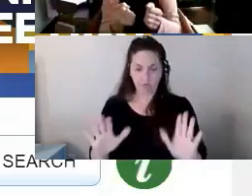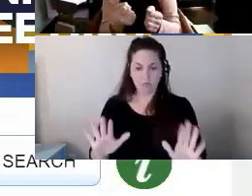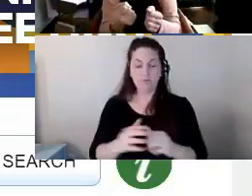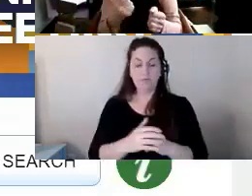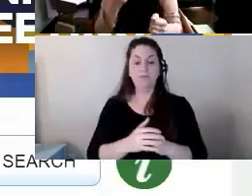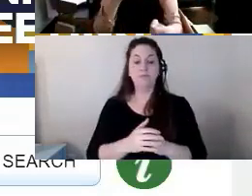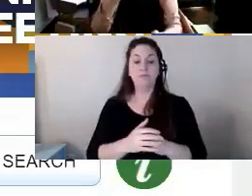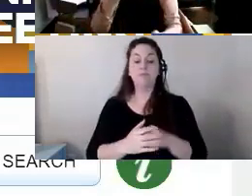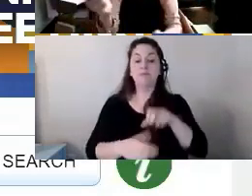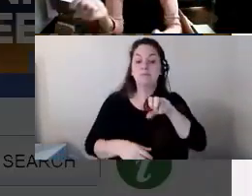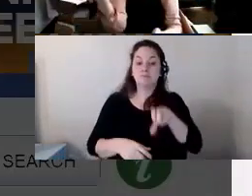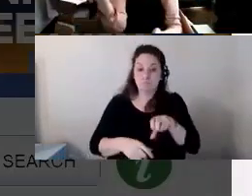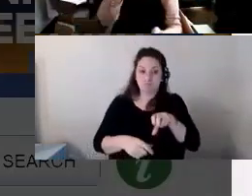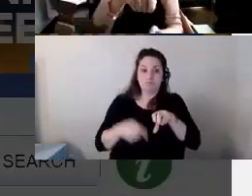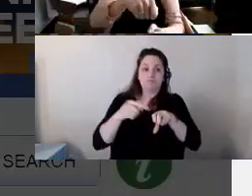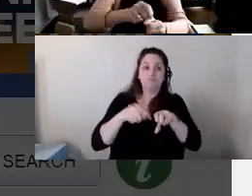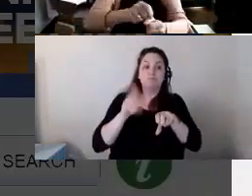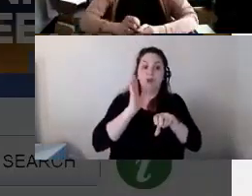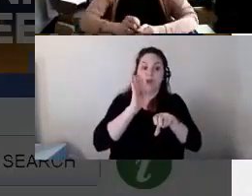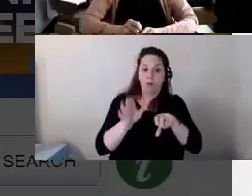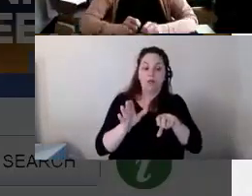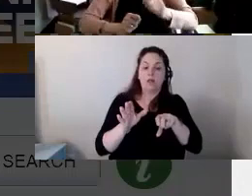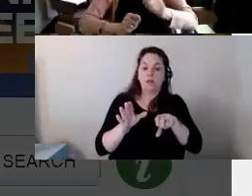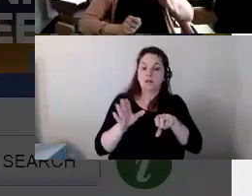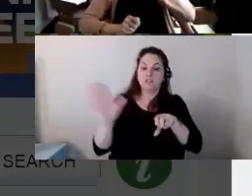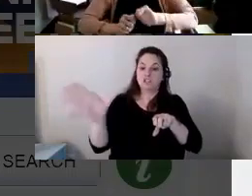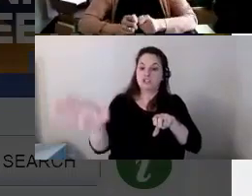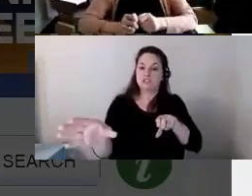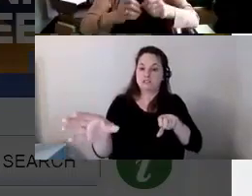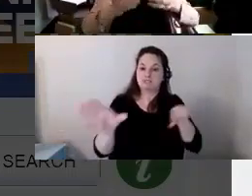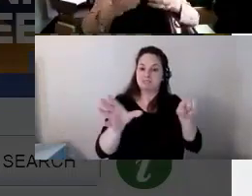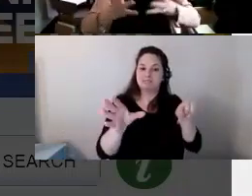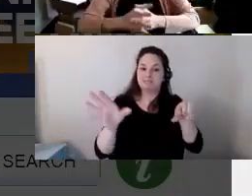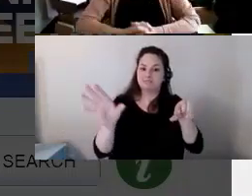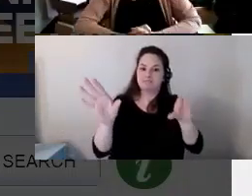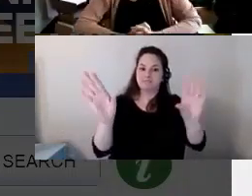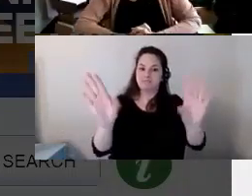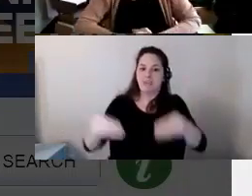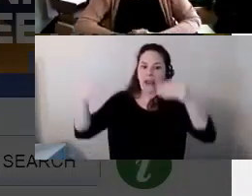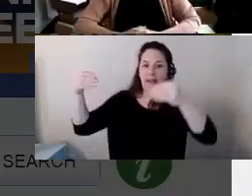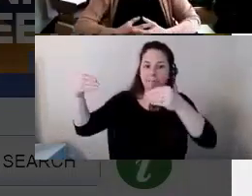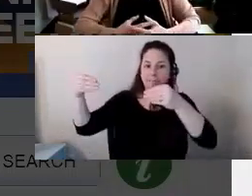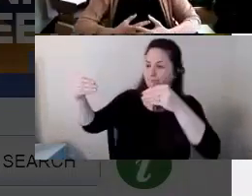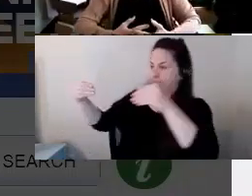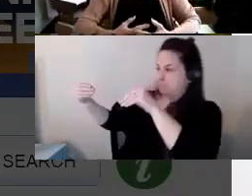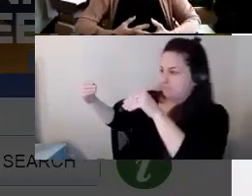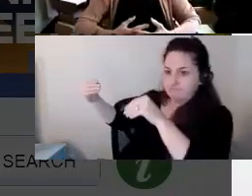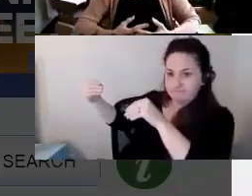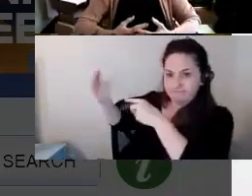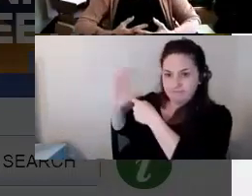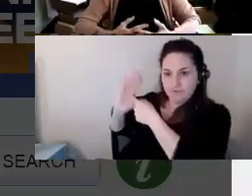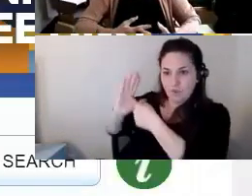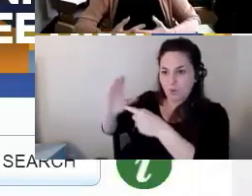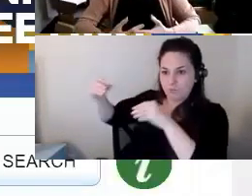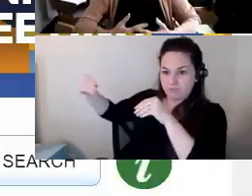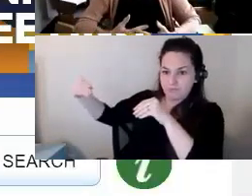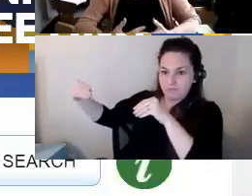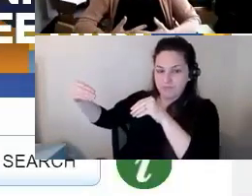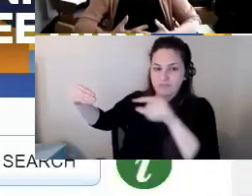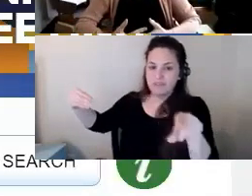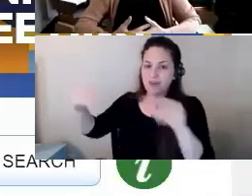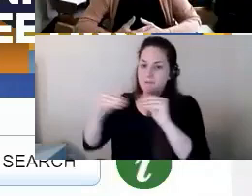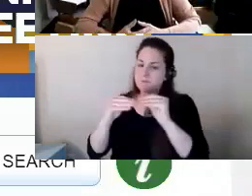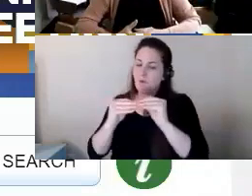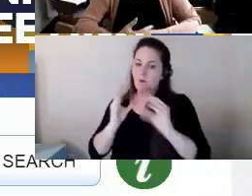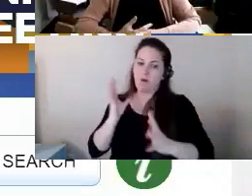the round table then will essentially just pick it up and show this much more